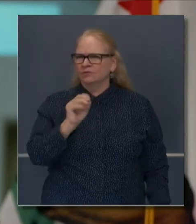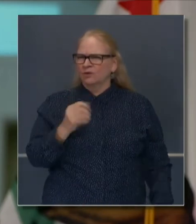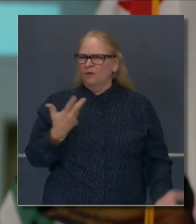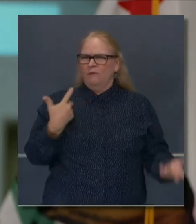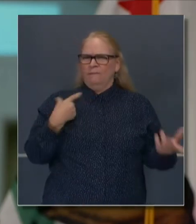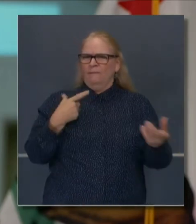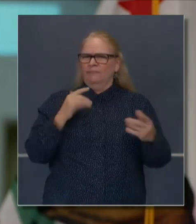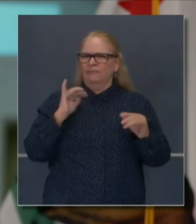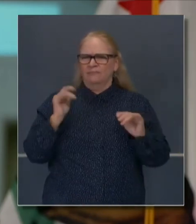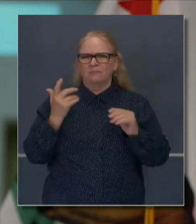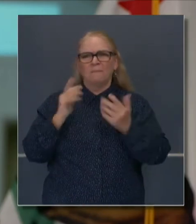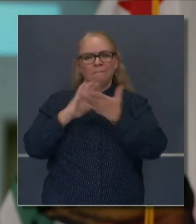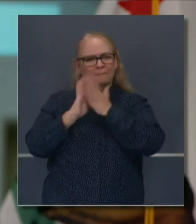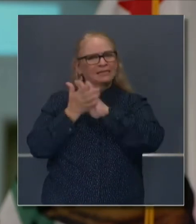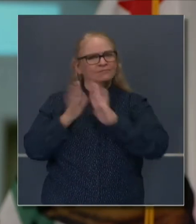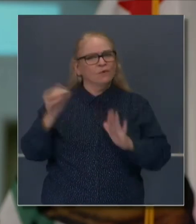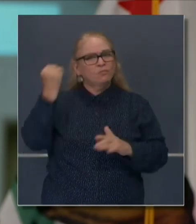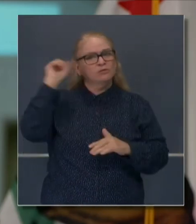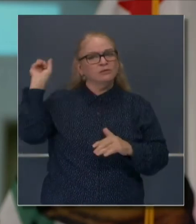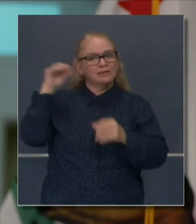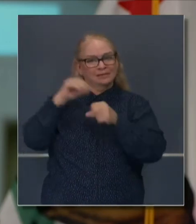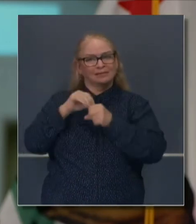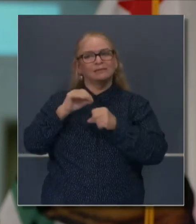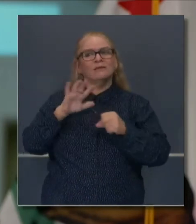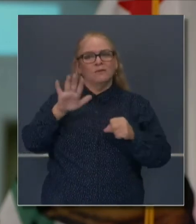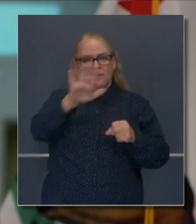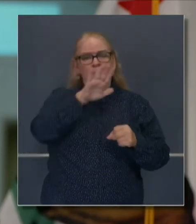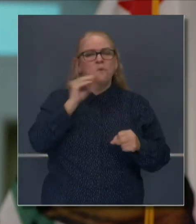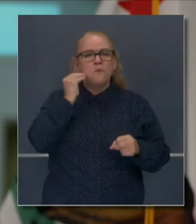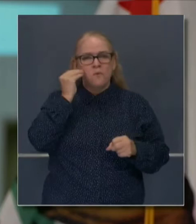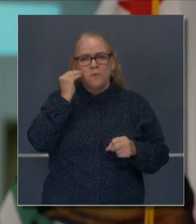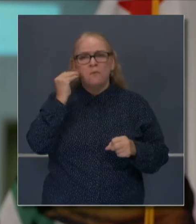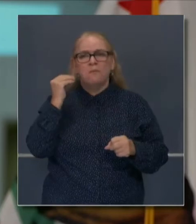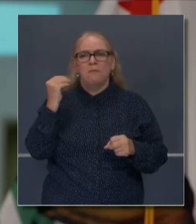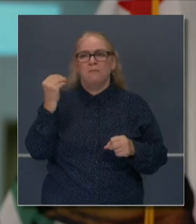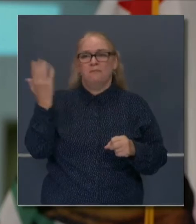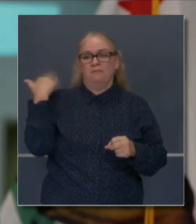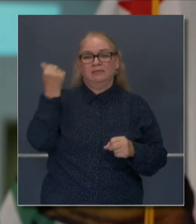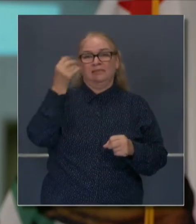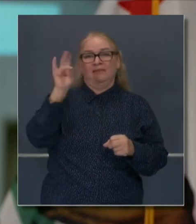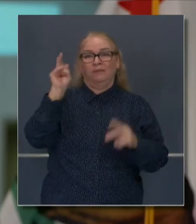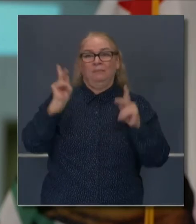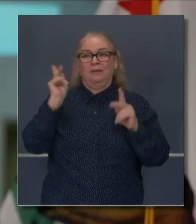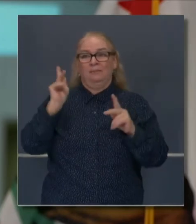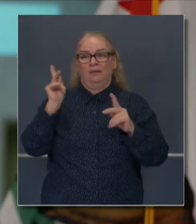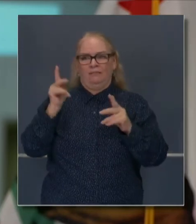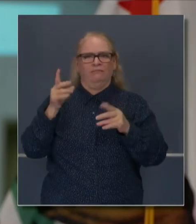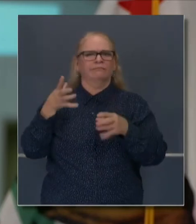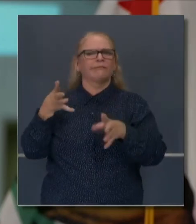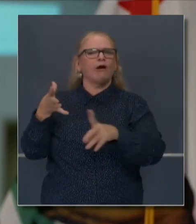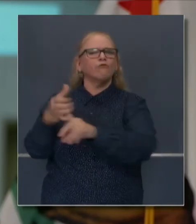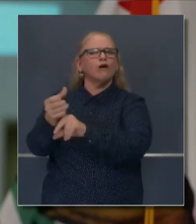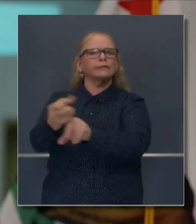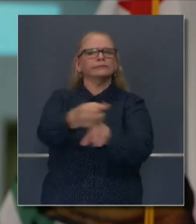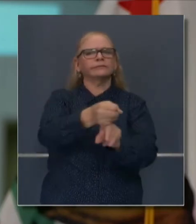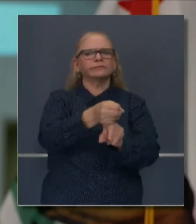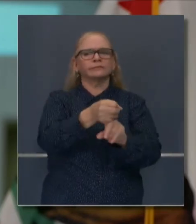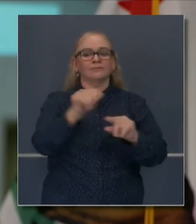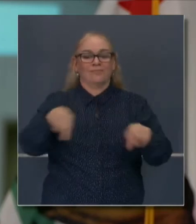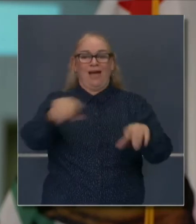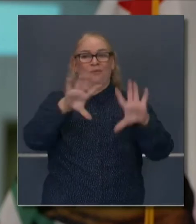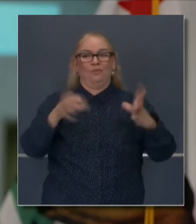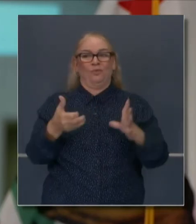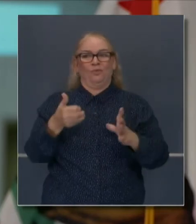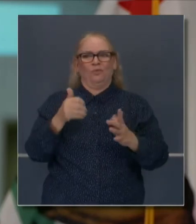your home. 17 people, including them, were arrested for failing to disperse. They say they've reached out to your office several times with